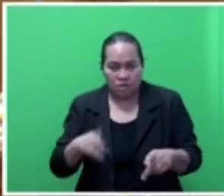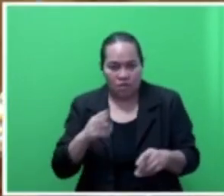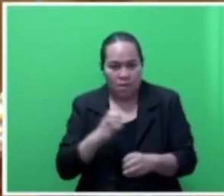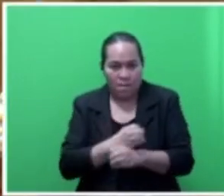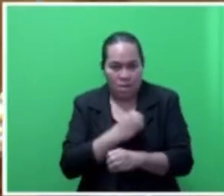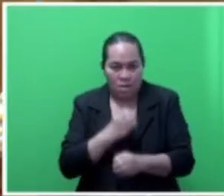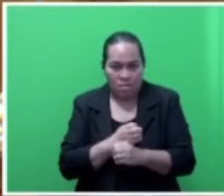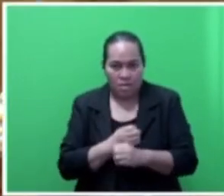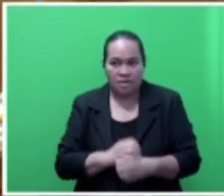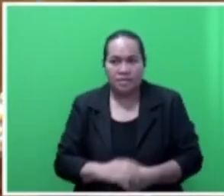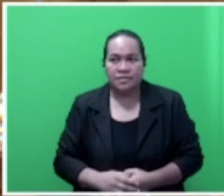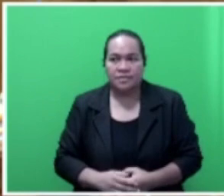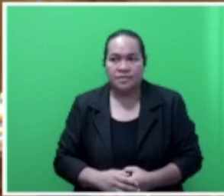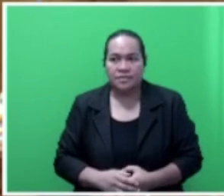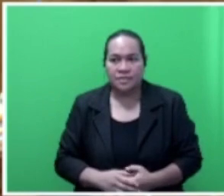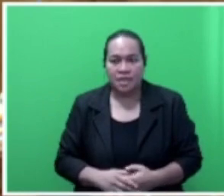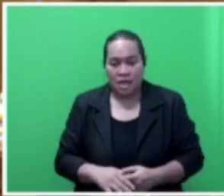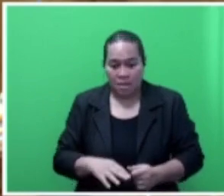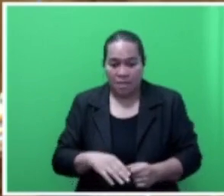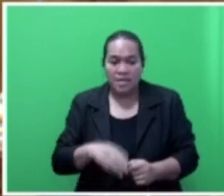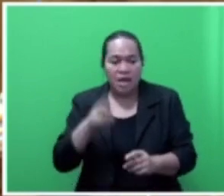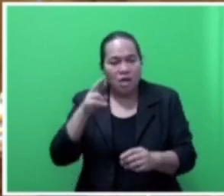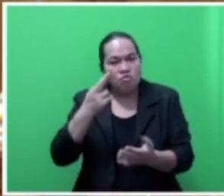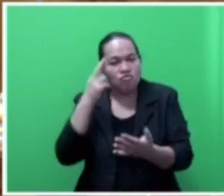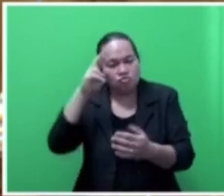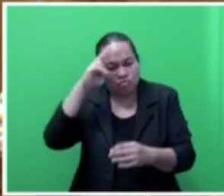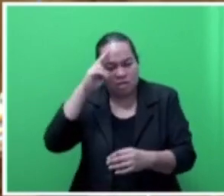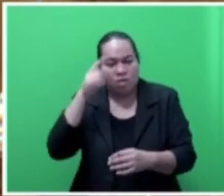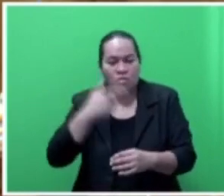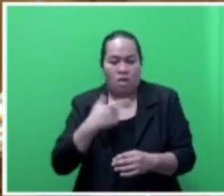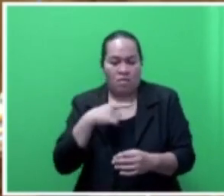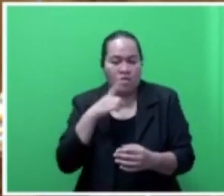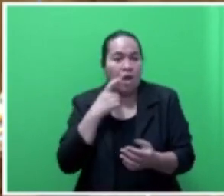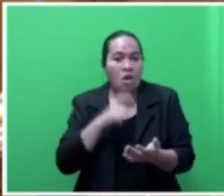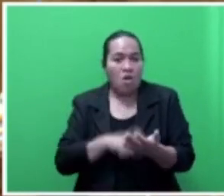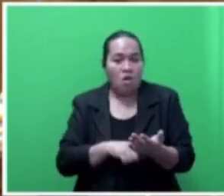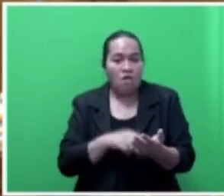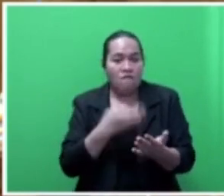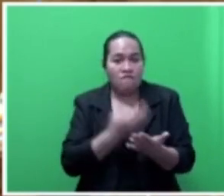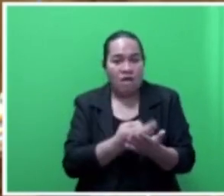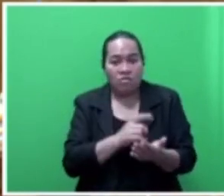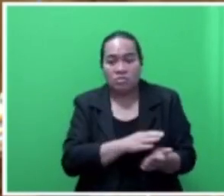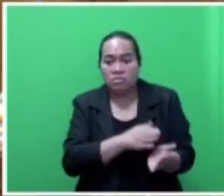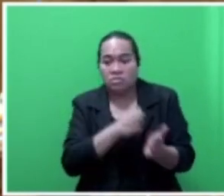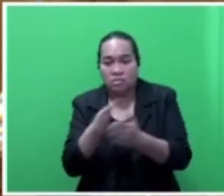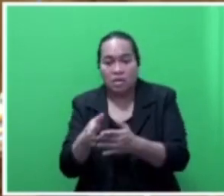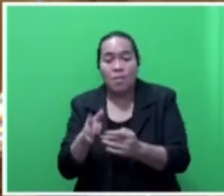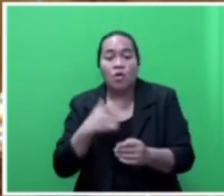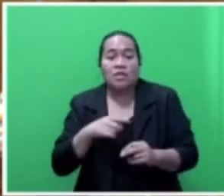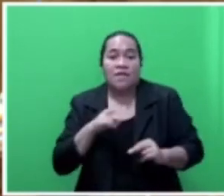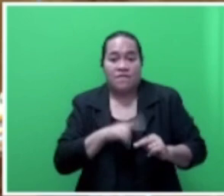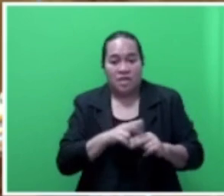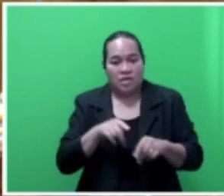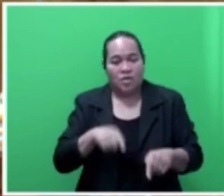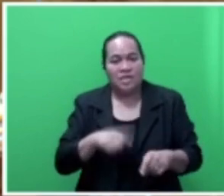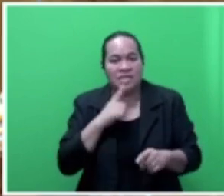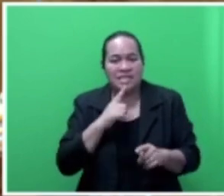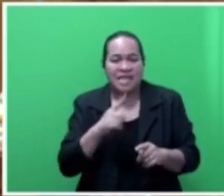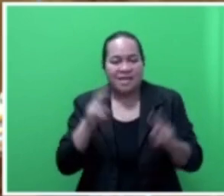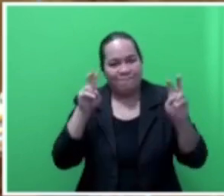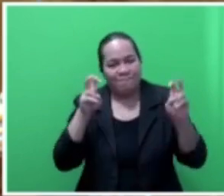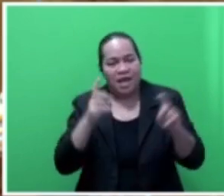reasons that loan funds were directed for infrastructure development because Fiji was classified as a developing